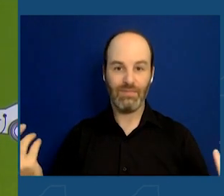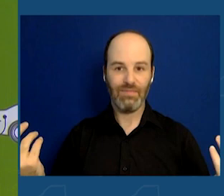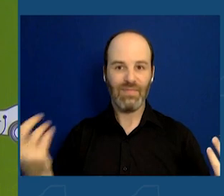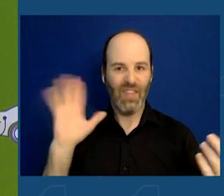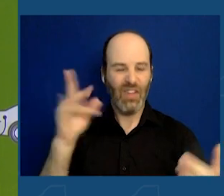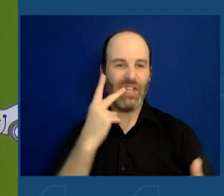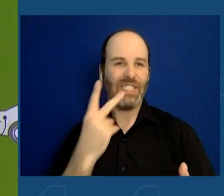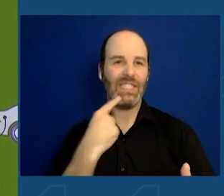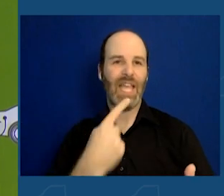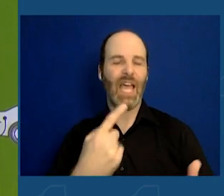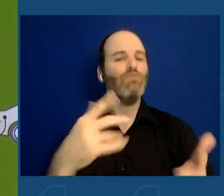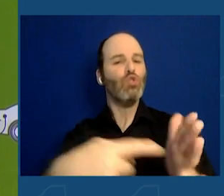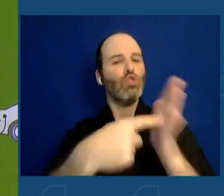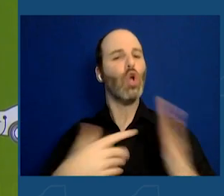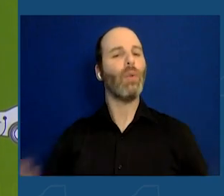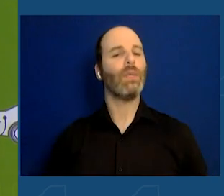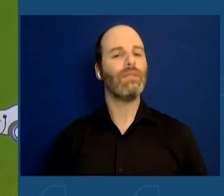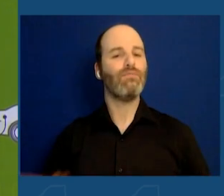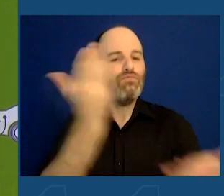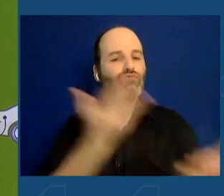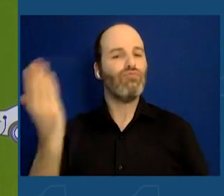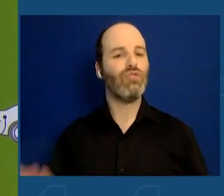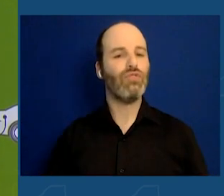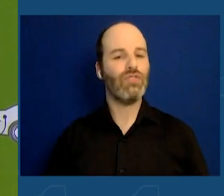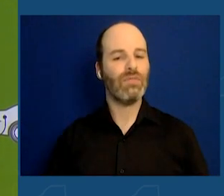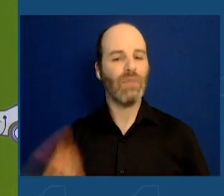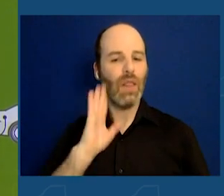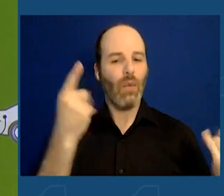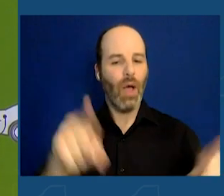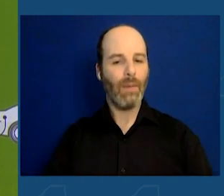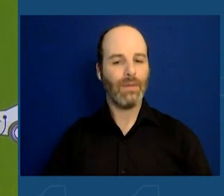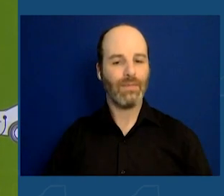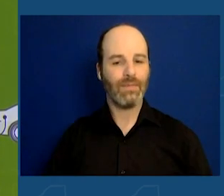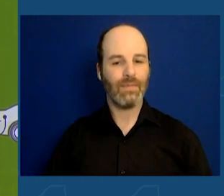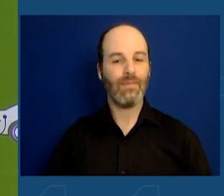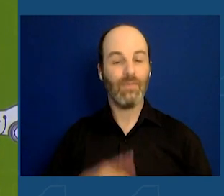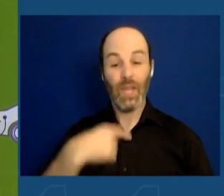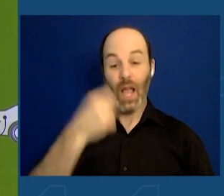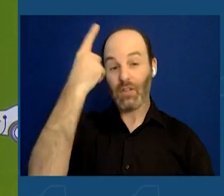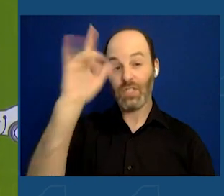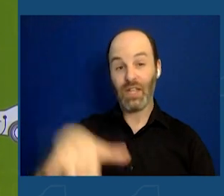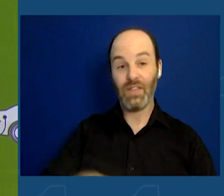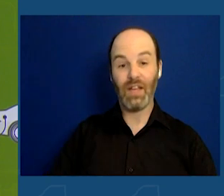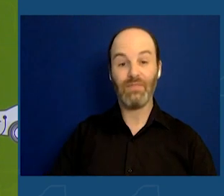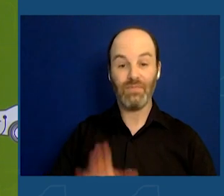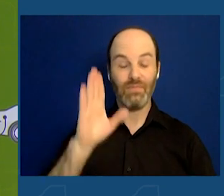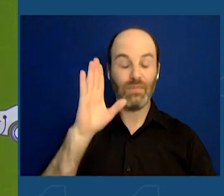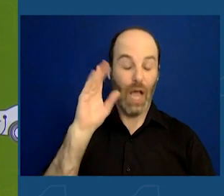me. Let me see proof you're going to do this. And I understand that. I really do.